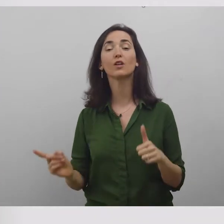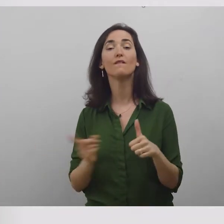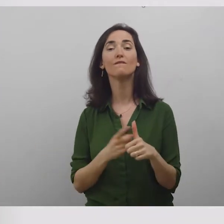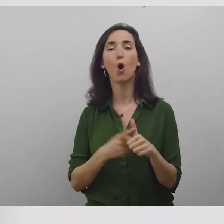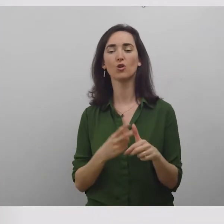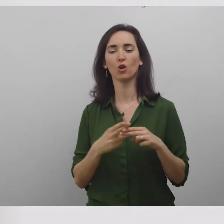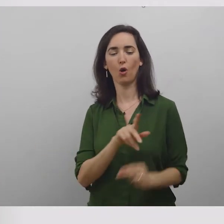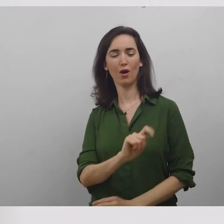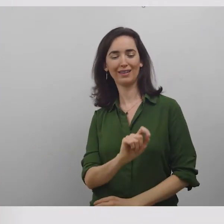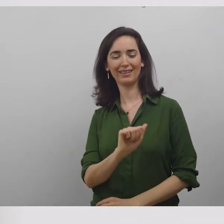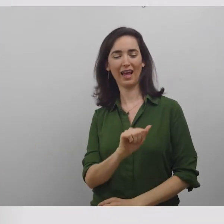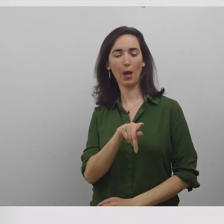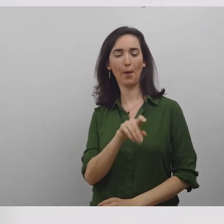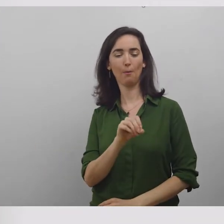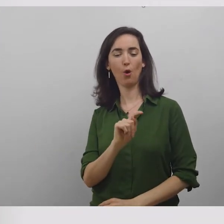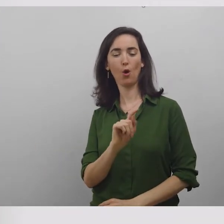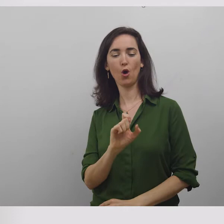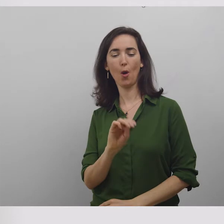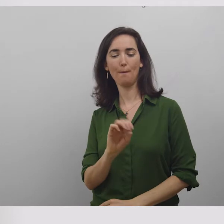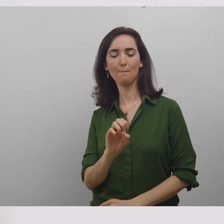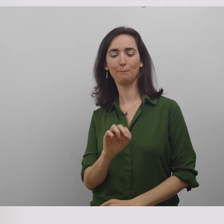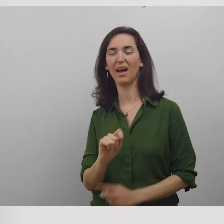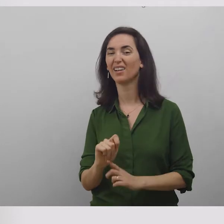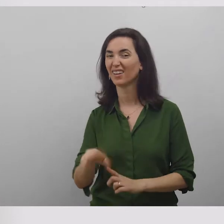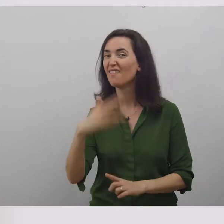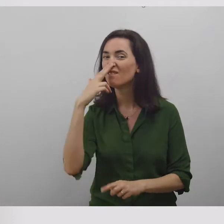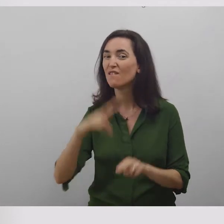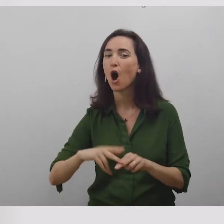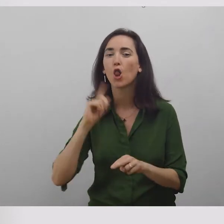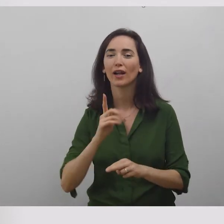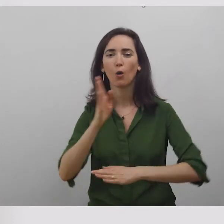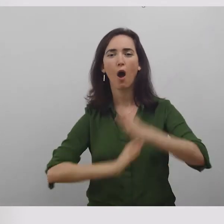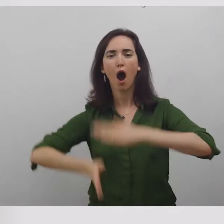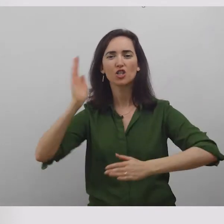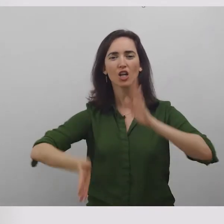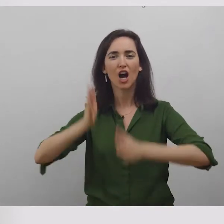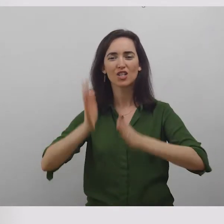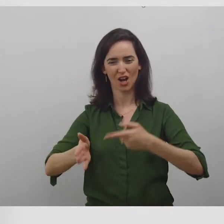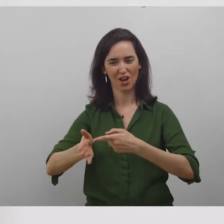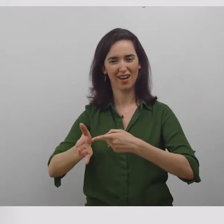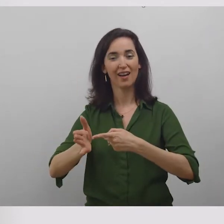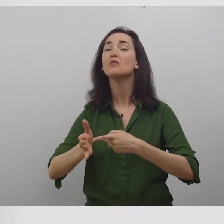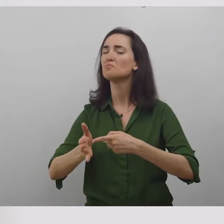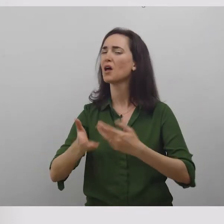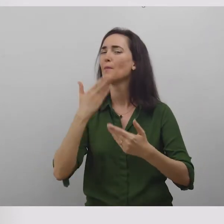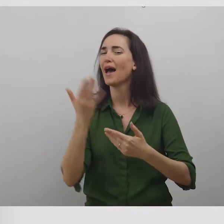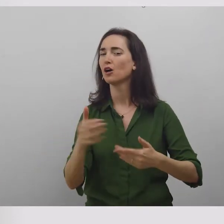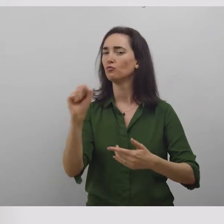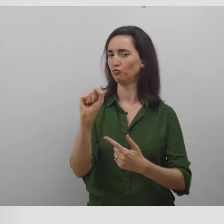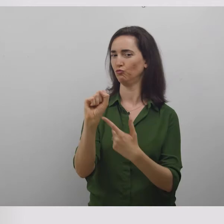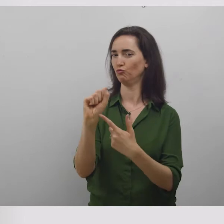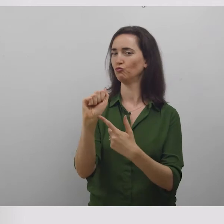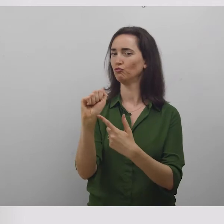called topotoments. Topotoments are kind of fun. A lot of people know them as karate chopping. We can do this with our closed fists,